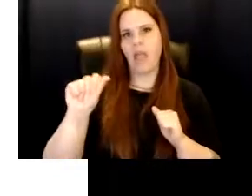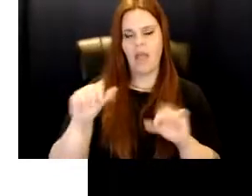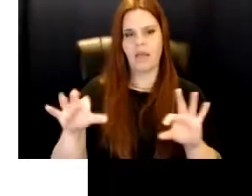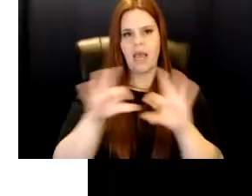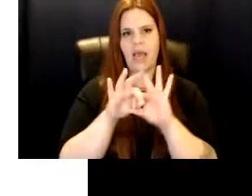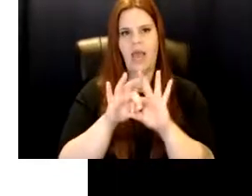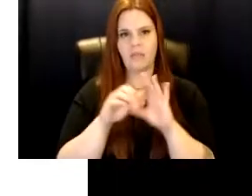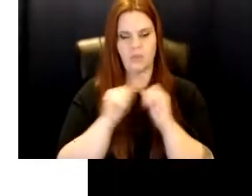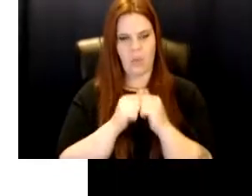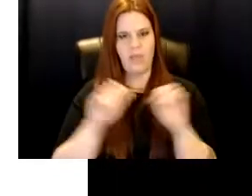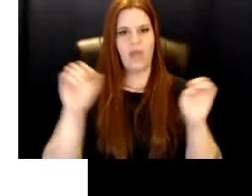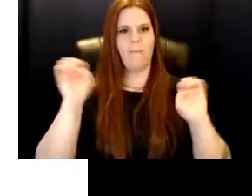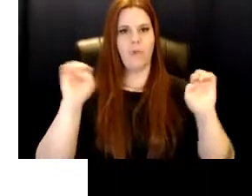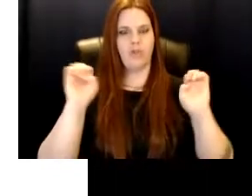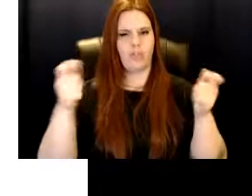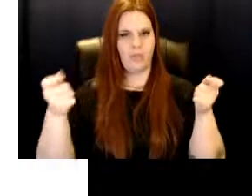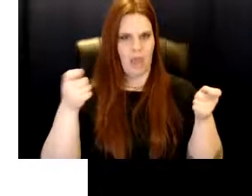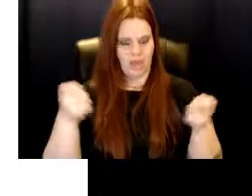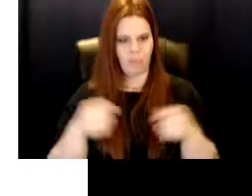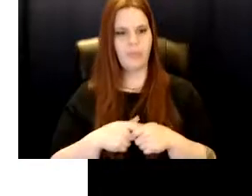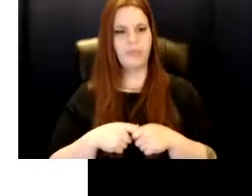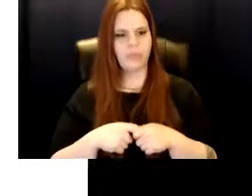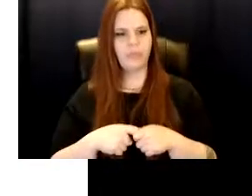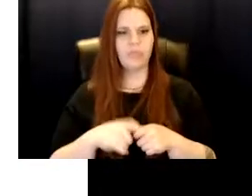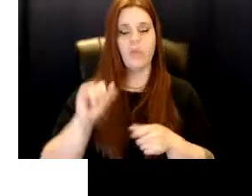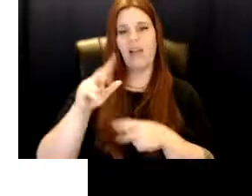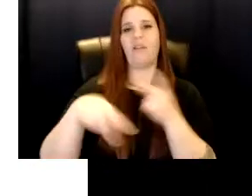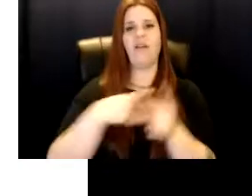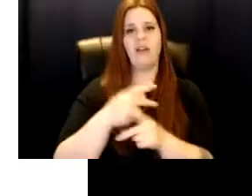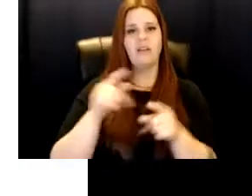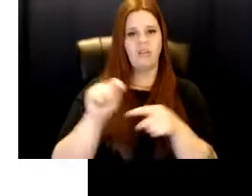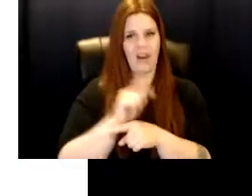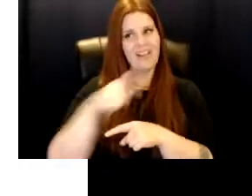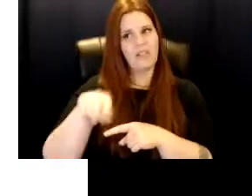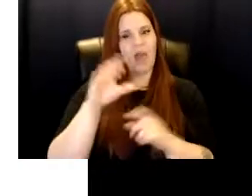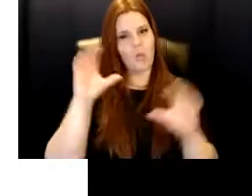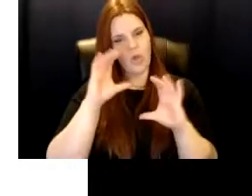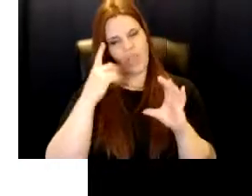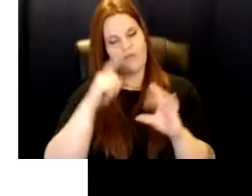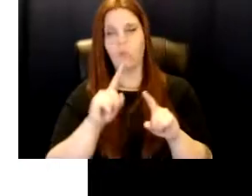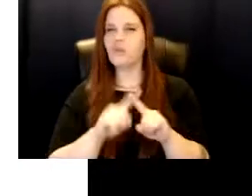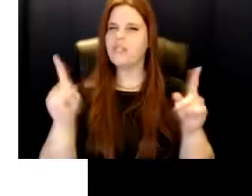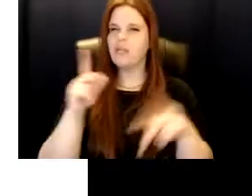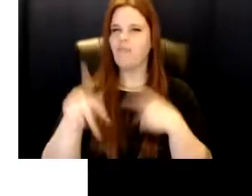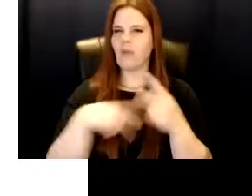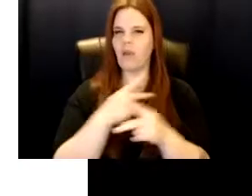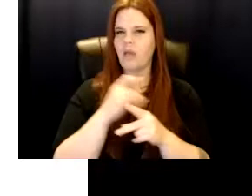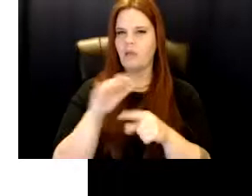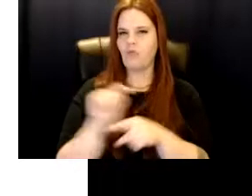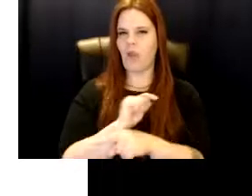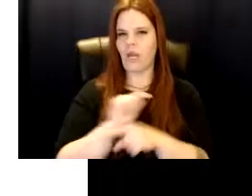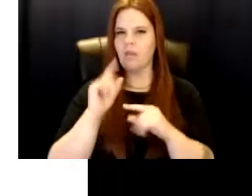with emergency management. And so that's the kind of training that they were looking for, which is a very different kind of training